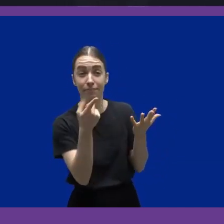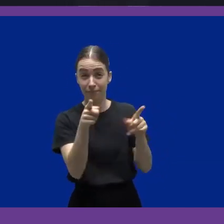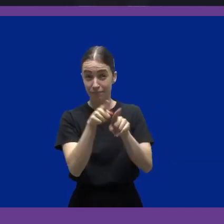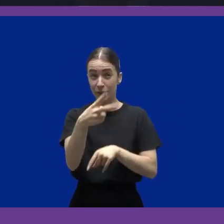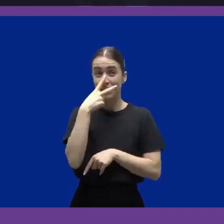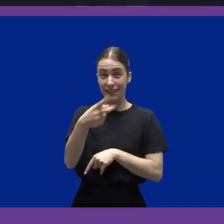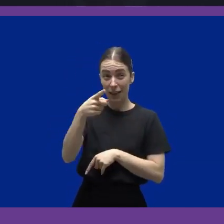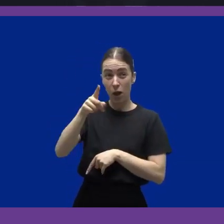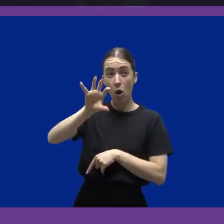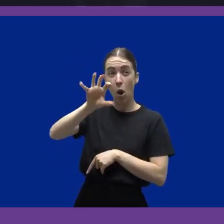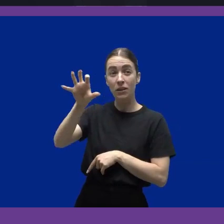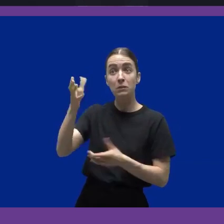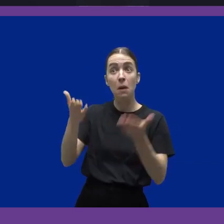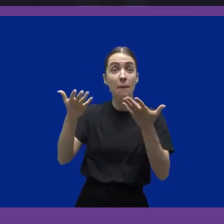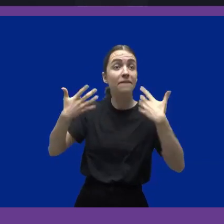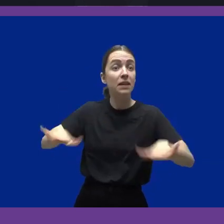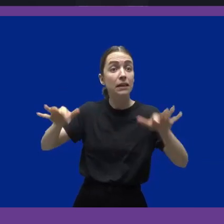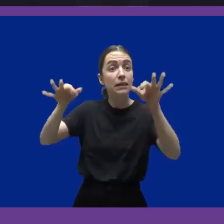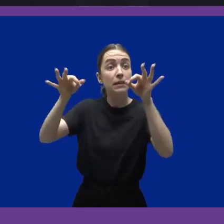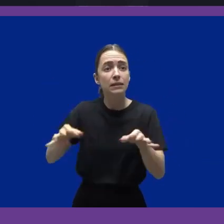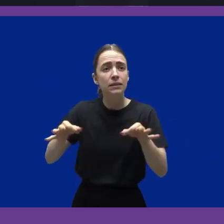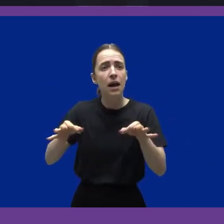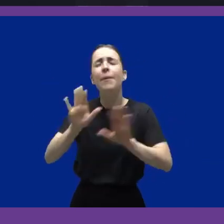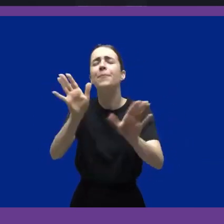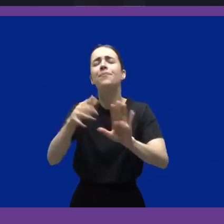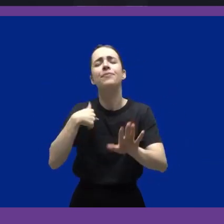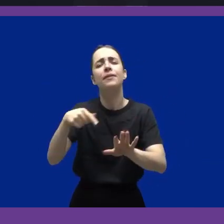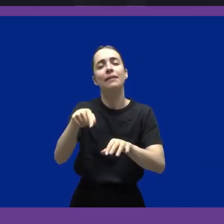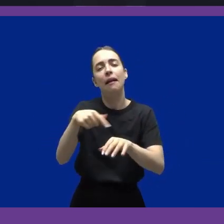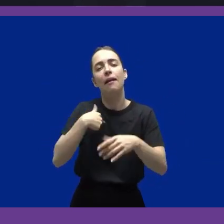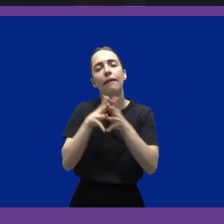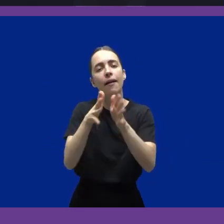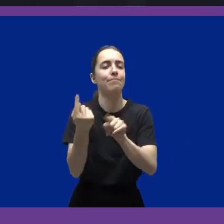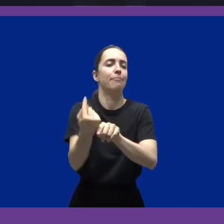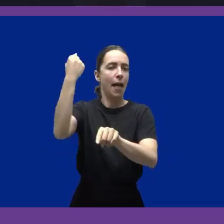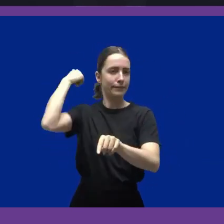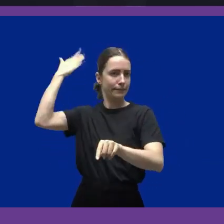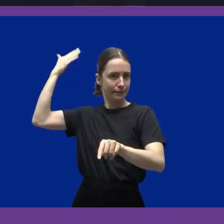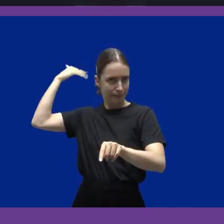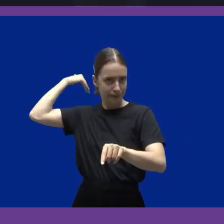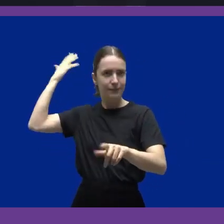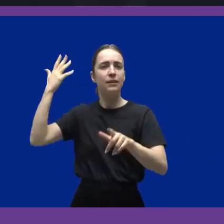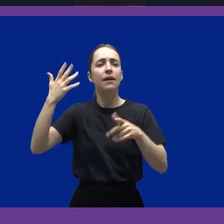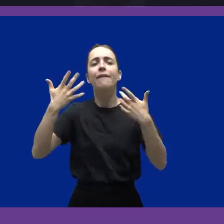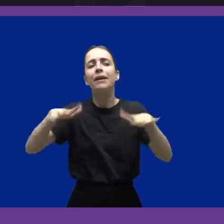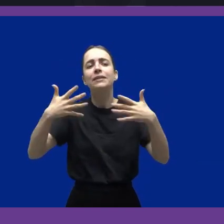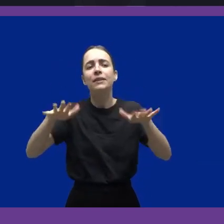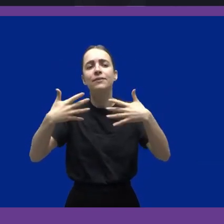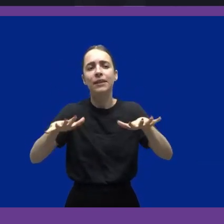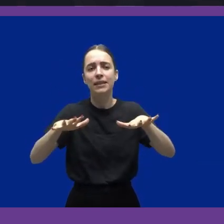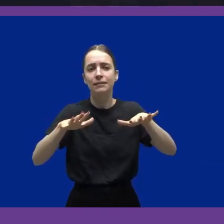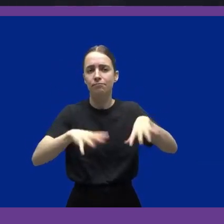So maybe your country, for example, in Spain, our government decided to include Annex 3 in the transposition of the